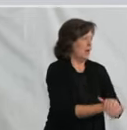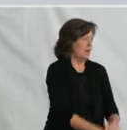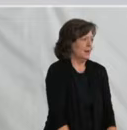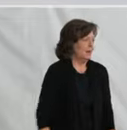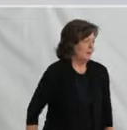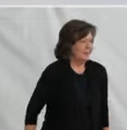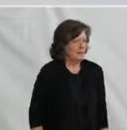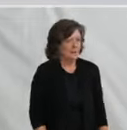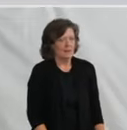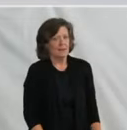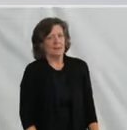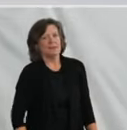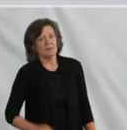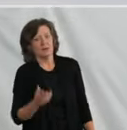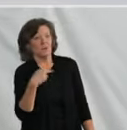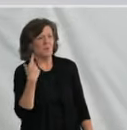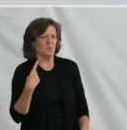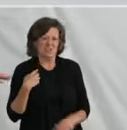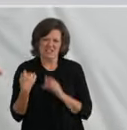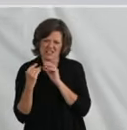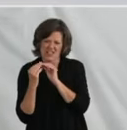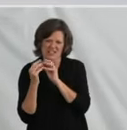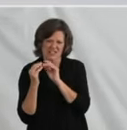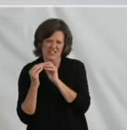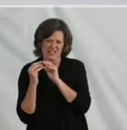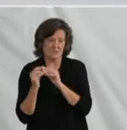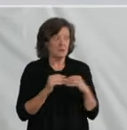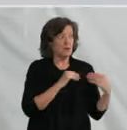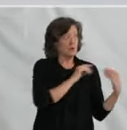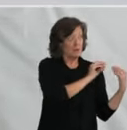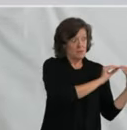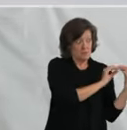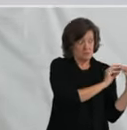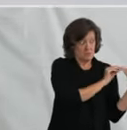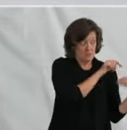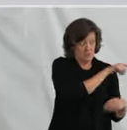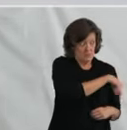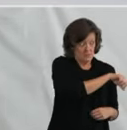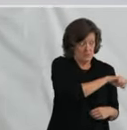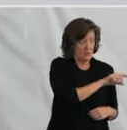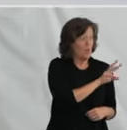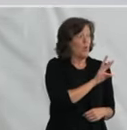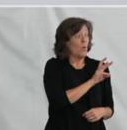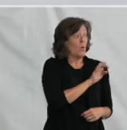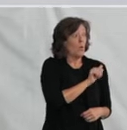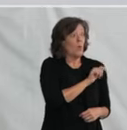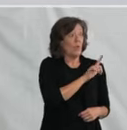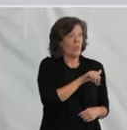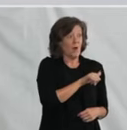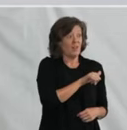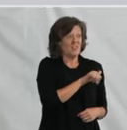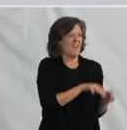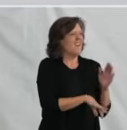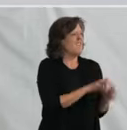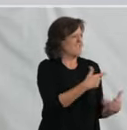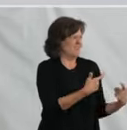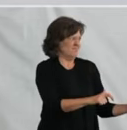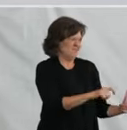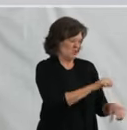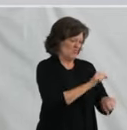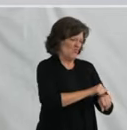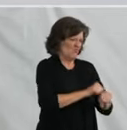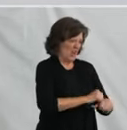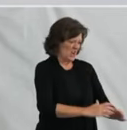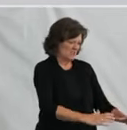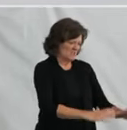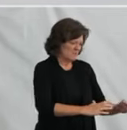Well, while we were having this argument over here, unbeknownst to us, Wally had found a rock about the size and